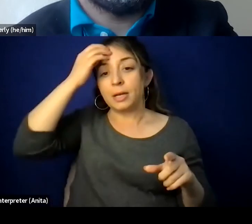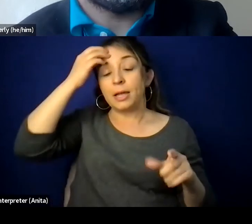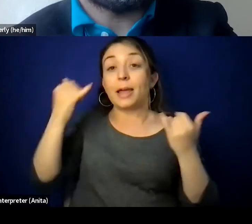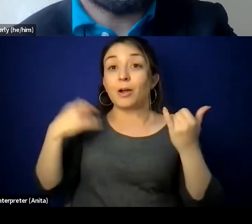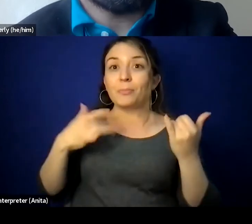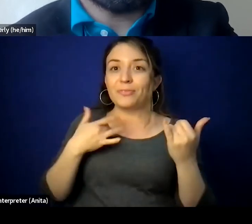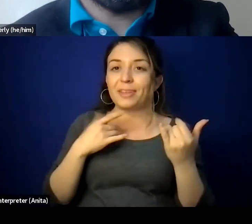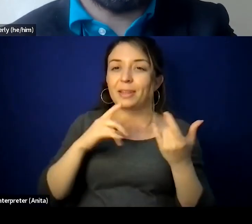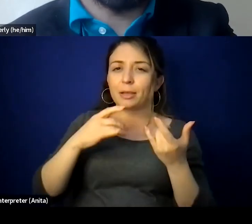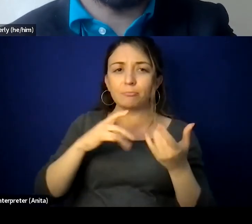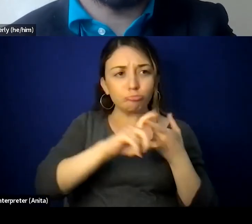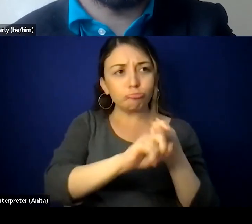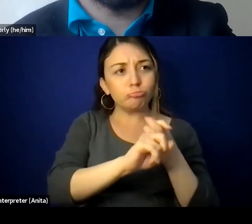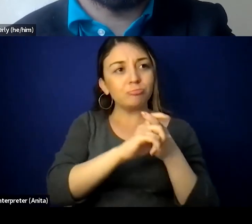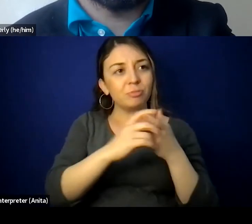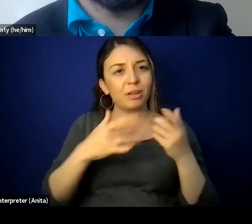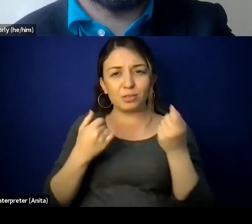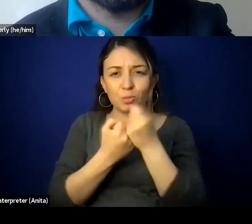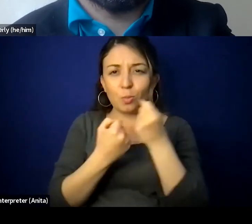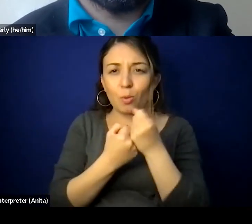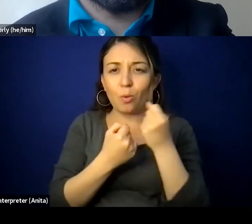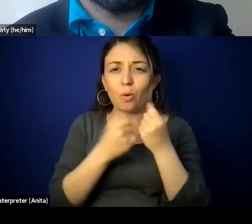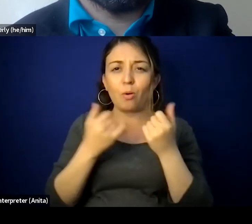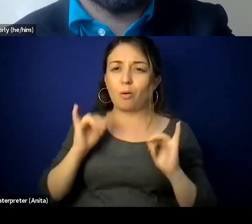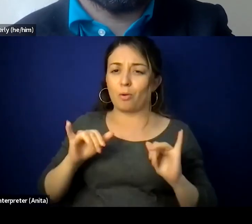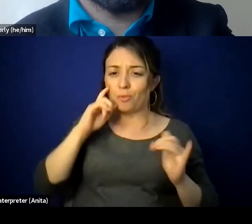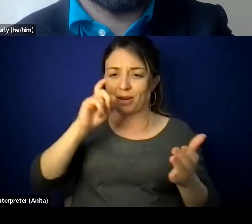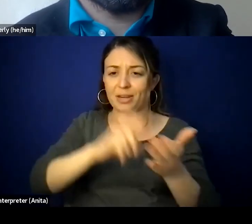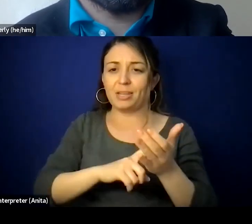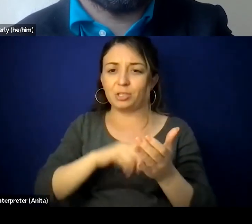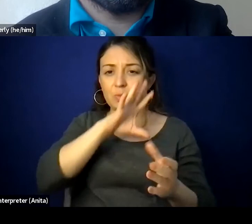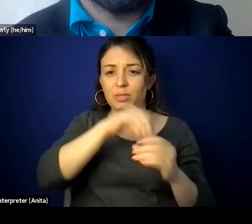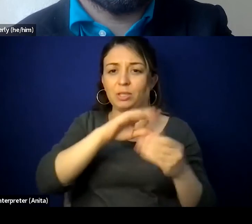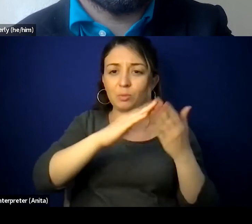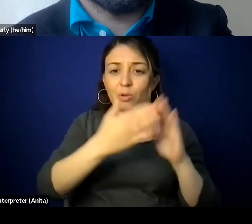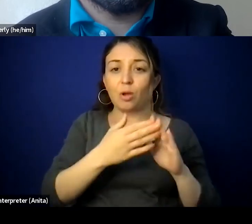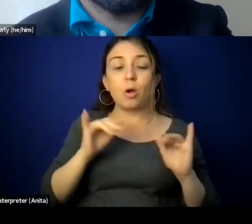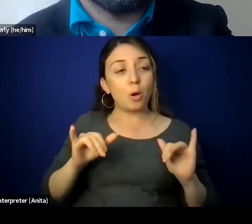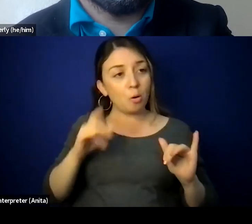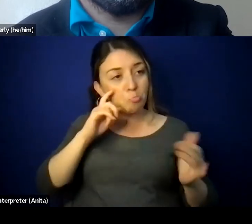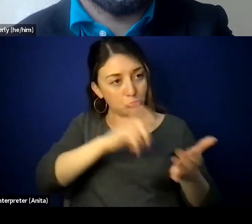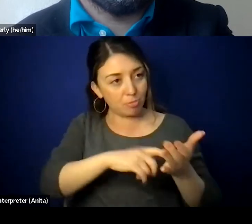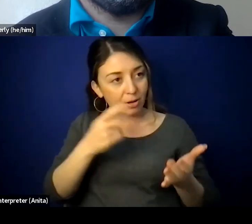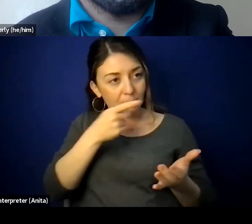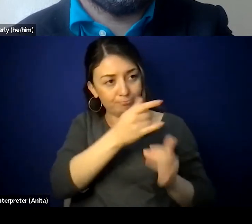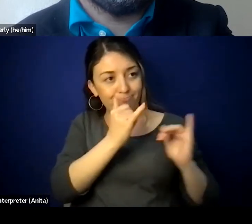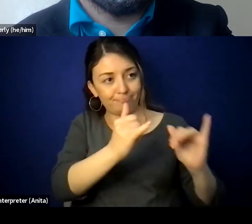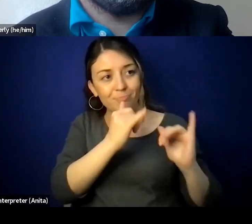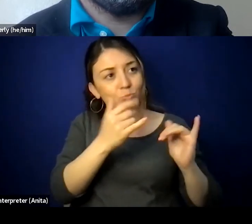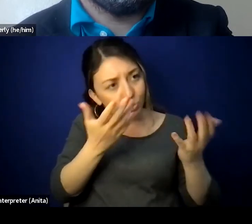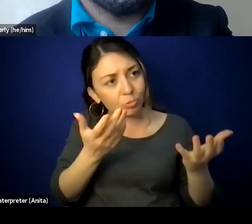kinship and support and recognition. Like, I see what you're doing here, I am doing it too. We